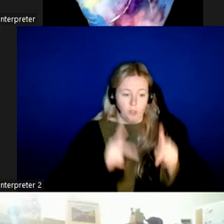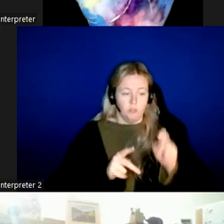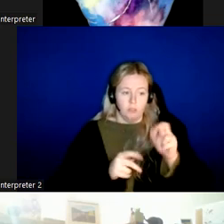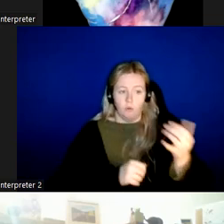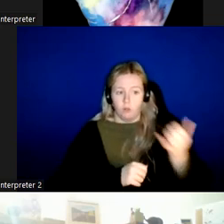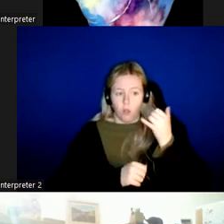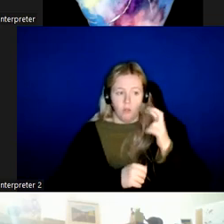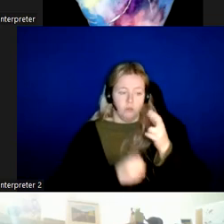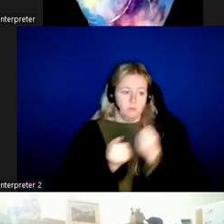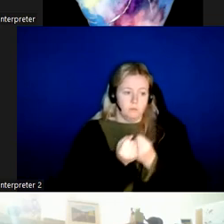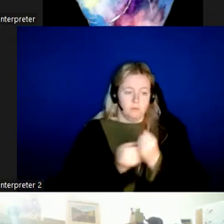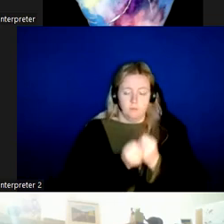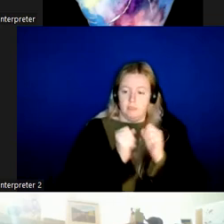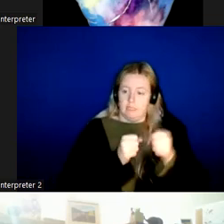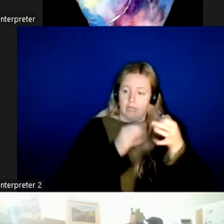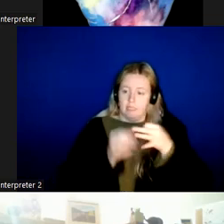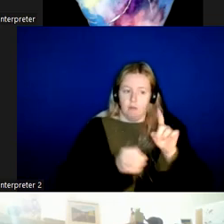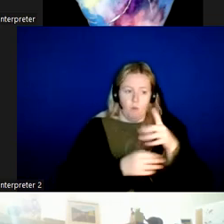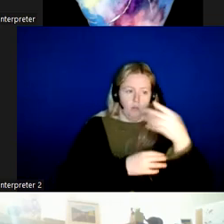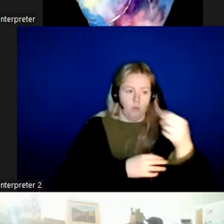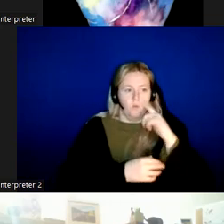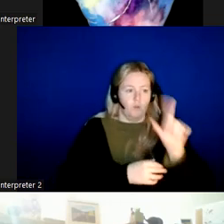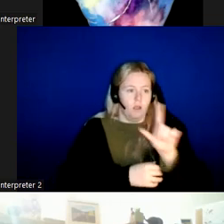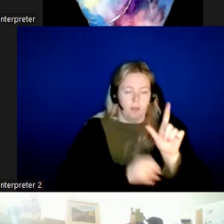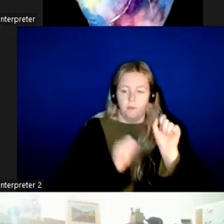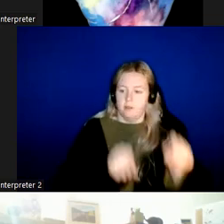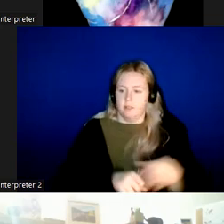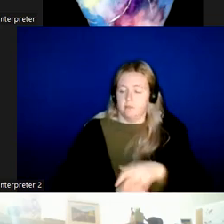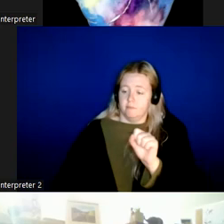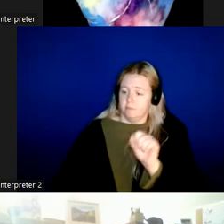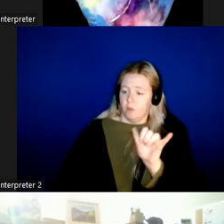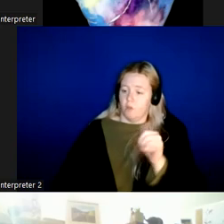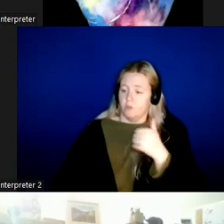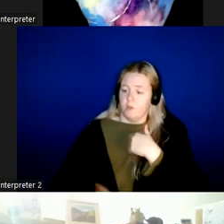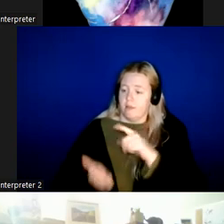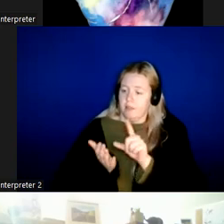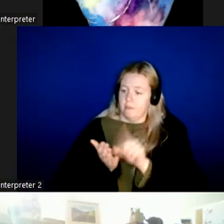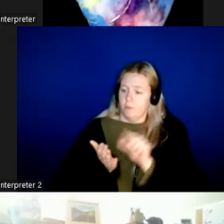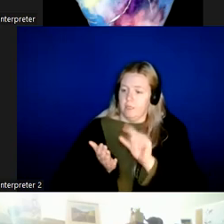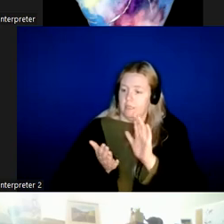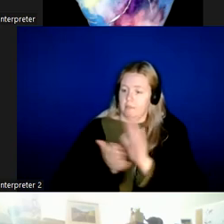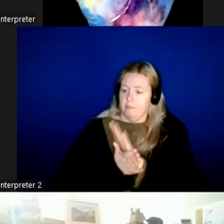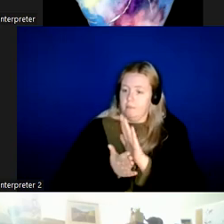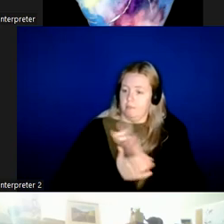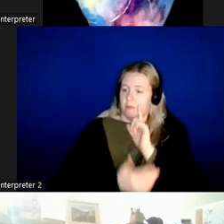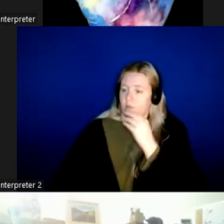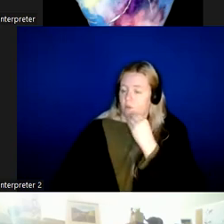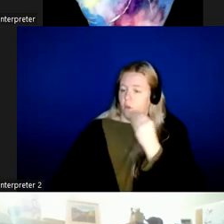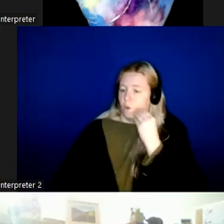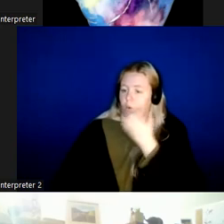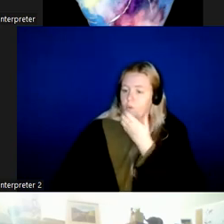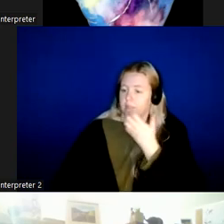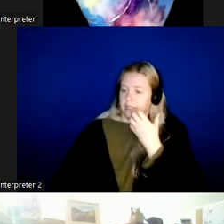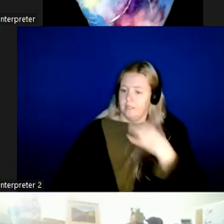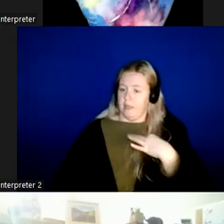public library is close to them. Yeah, 100%. And we also have printout versions of the home heating